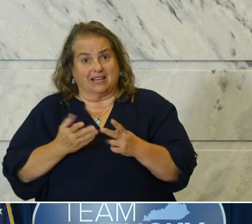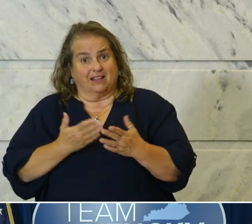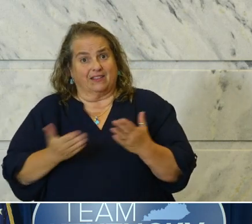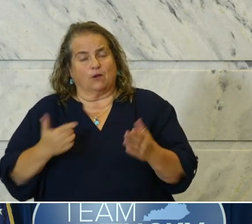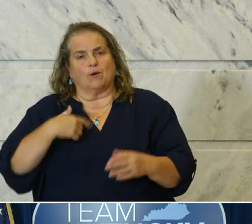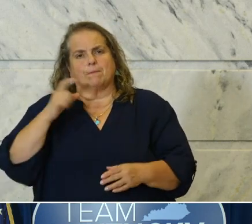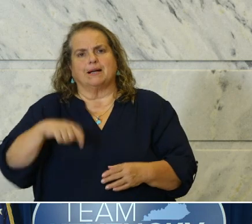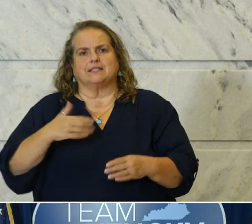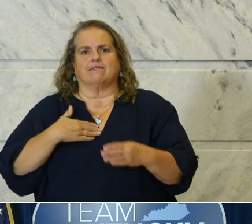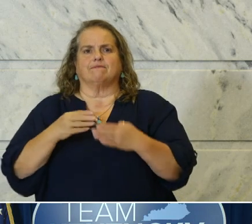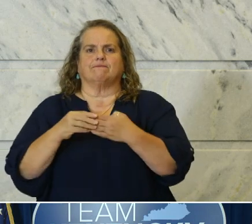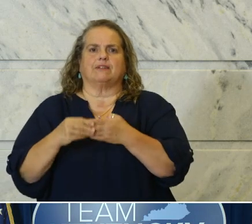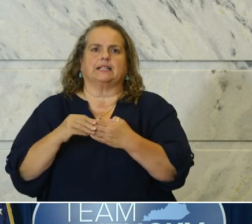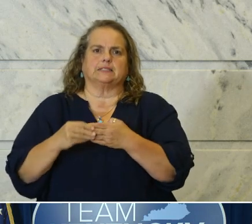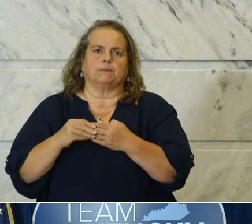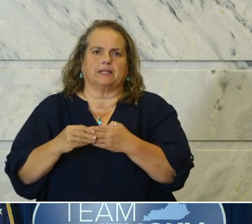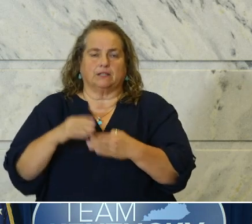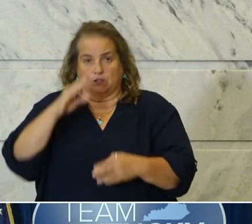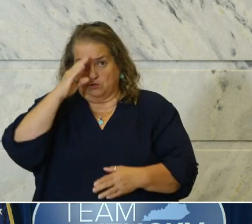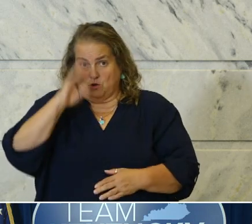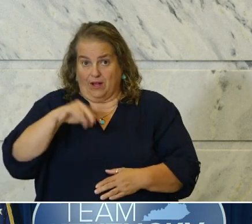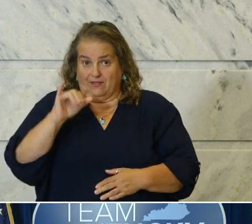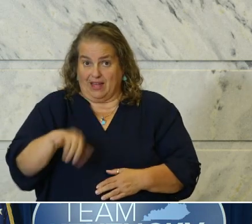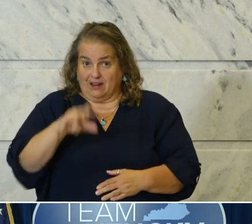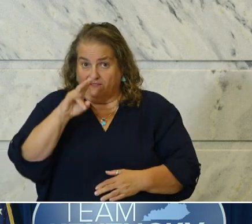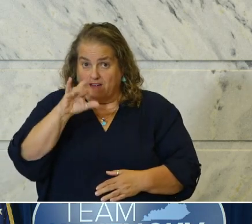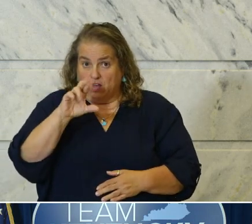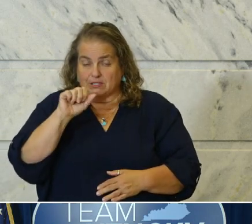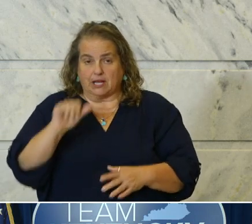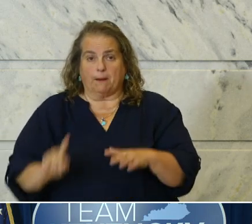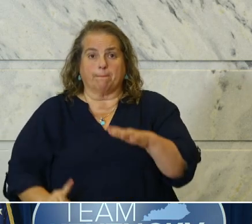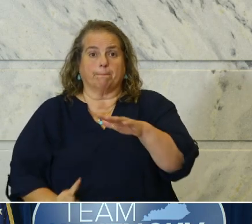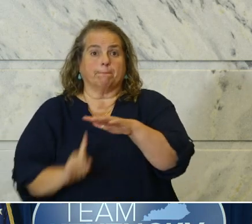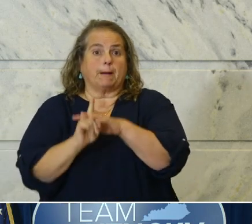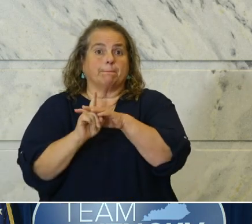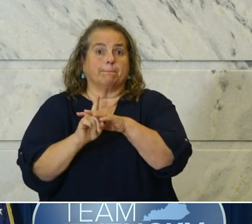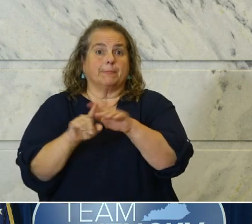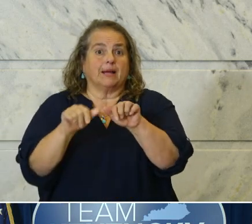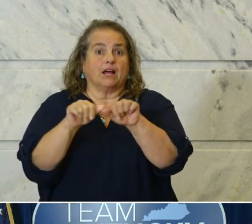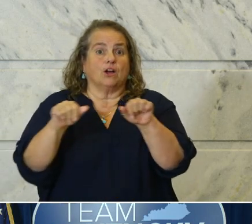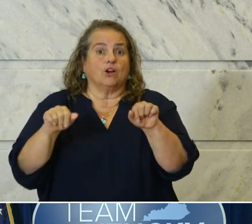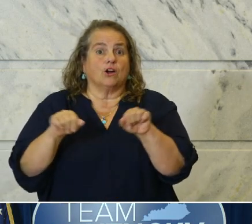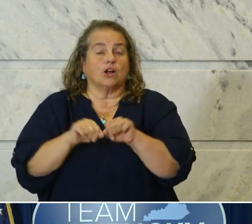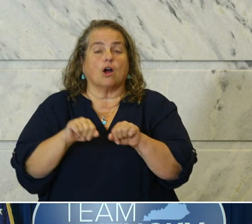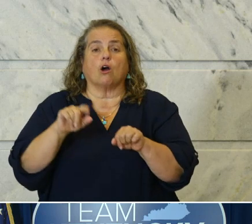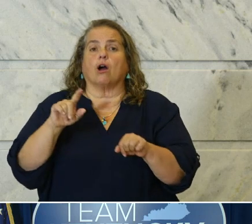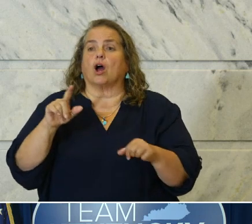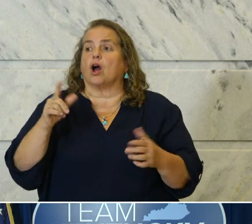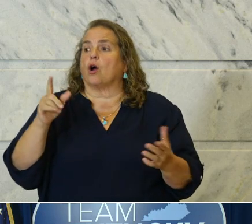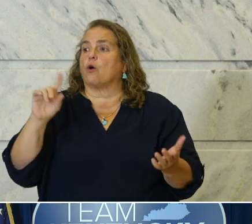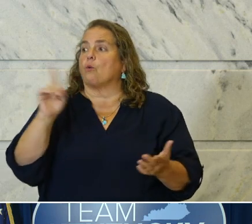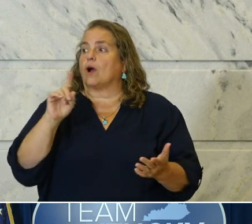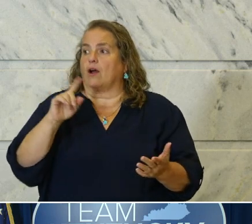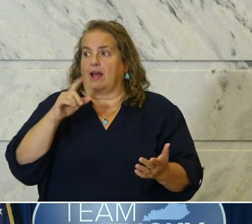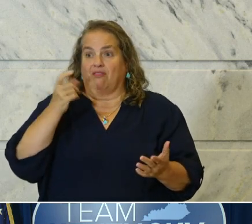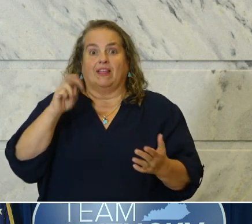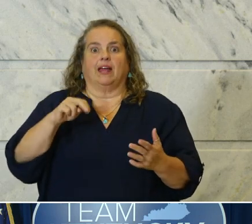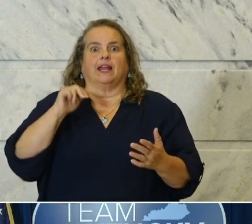have flexibility, knowing that this virus can pop up in an area and absolutely take